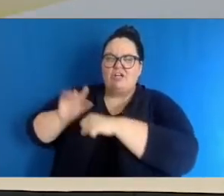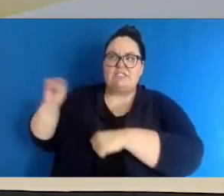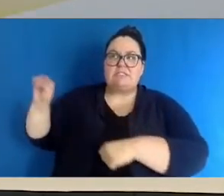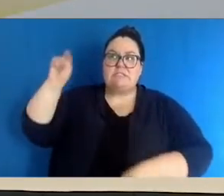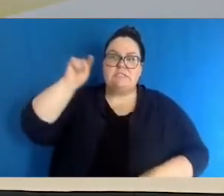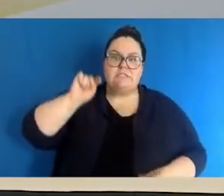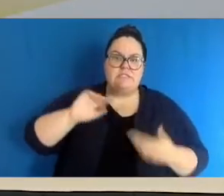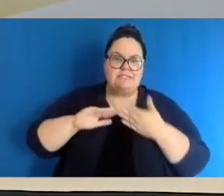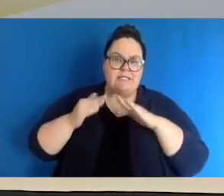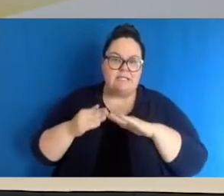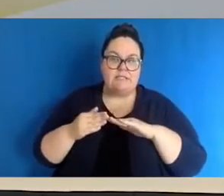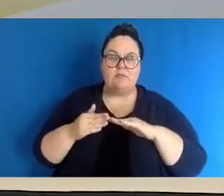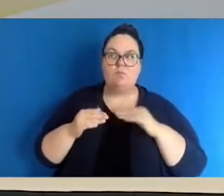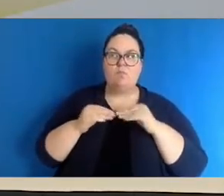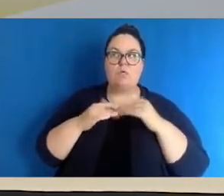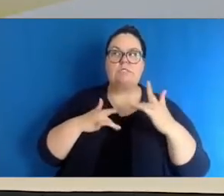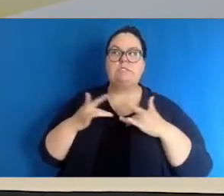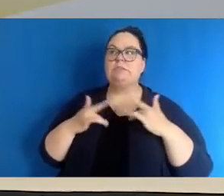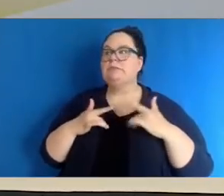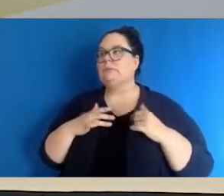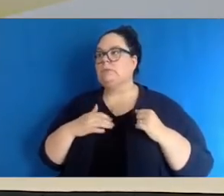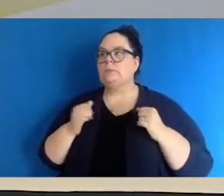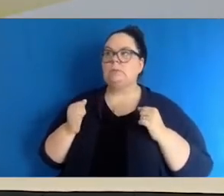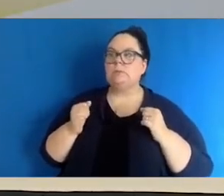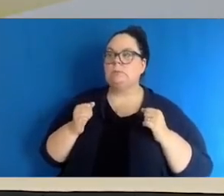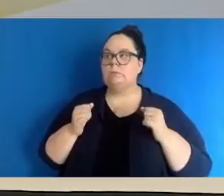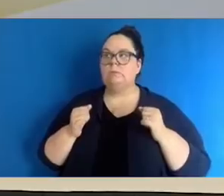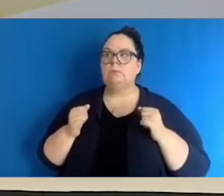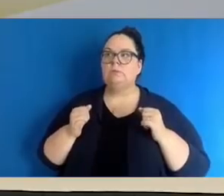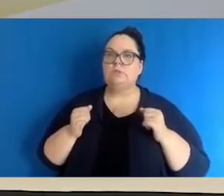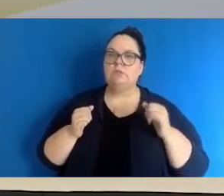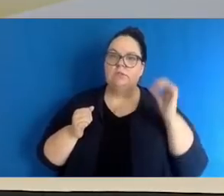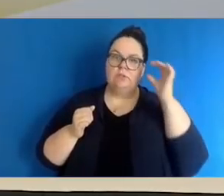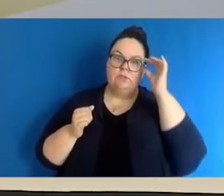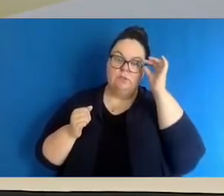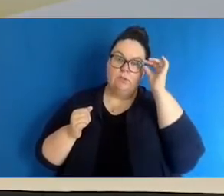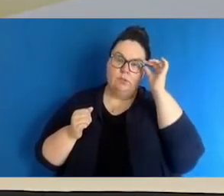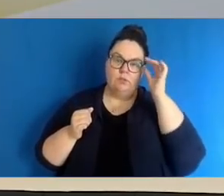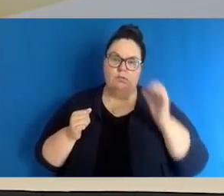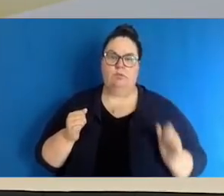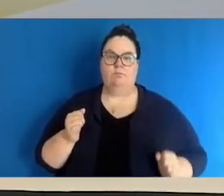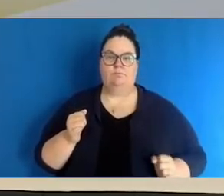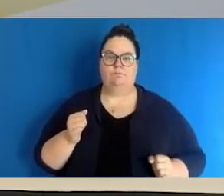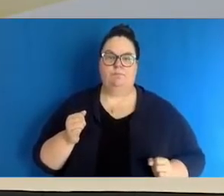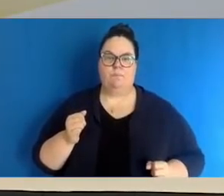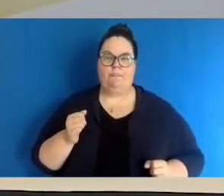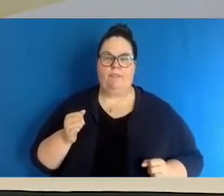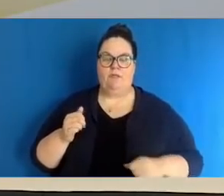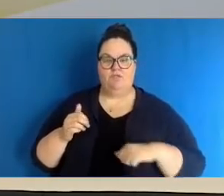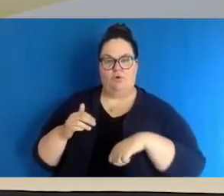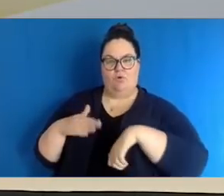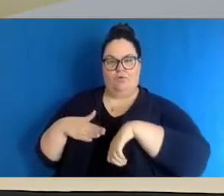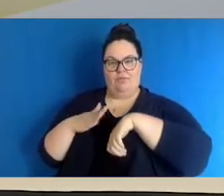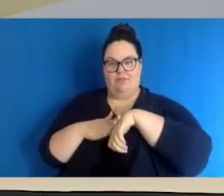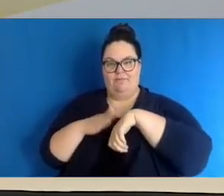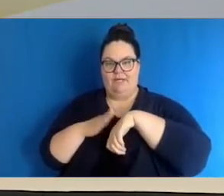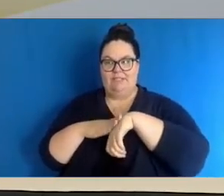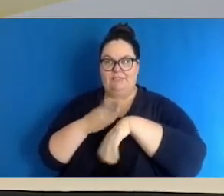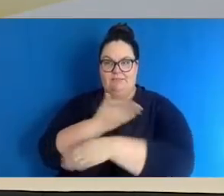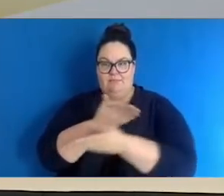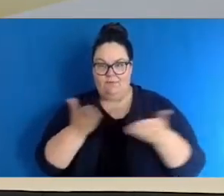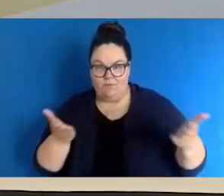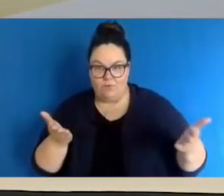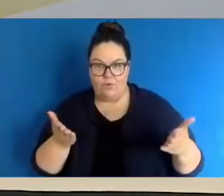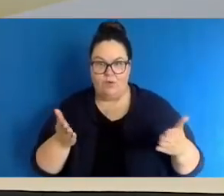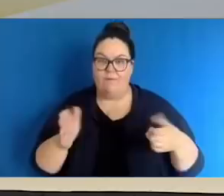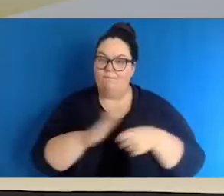raise some concern, and that's why that really those, pieces of advice I'm trying to give Islanders: be